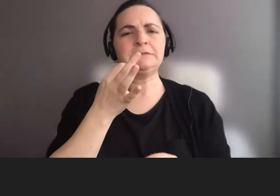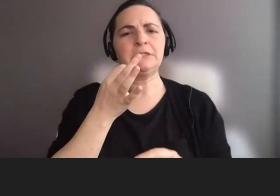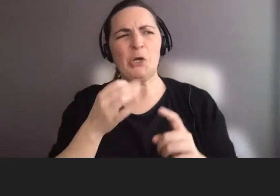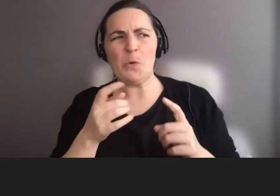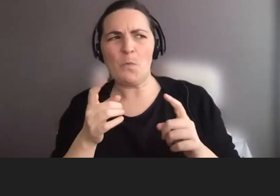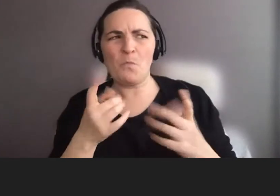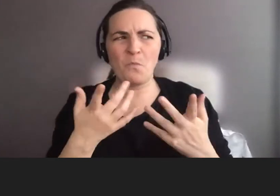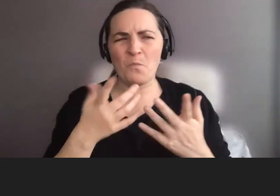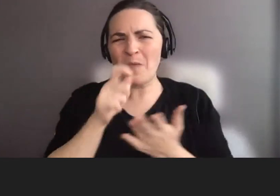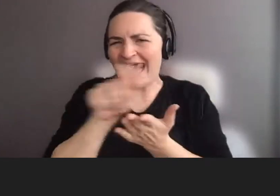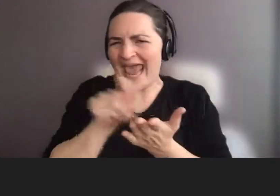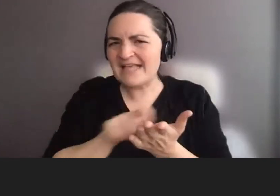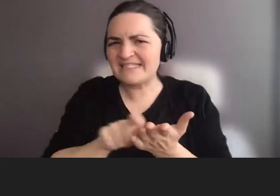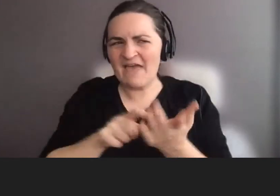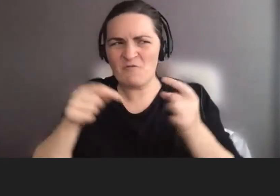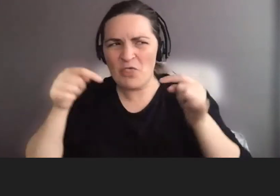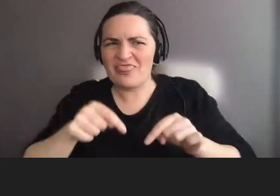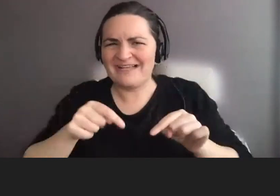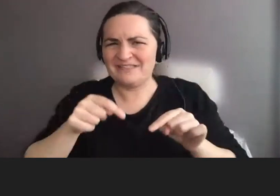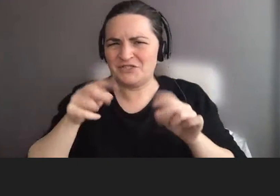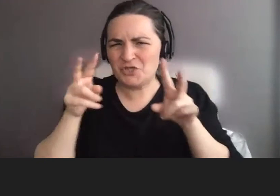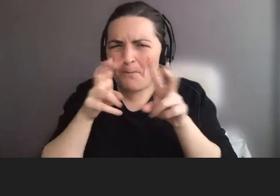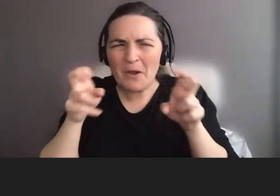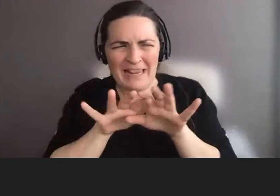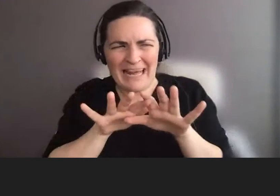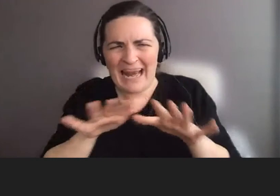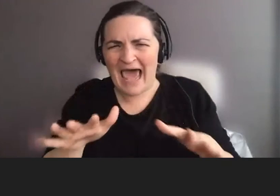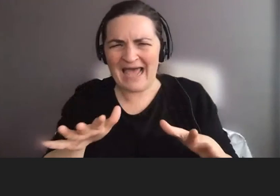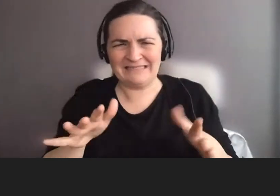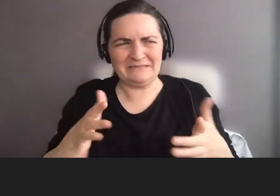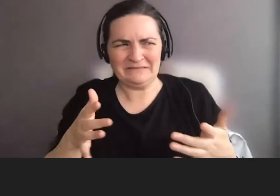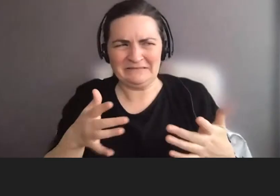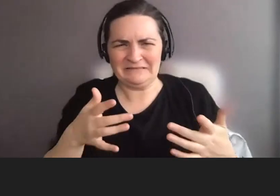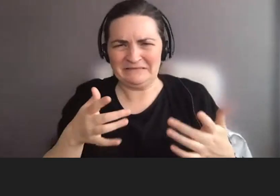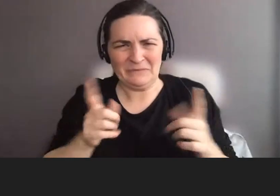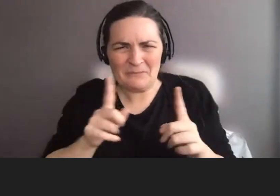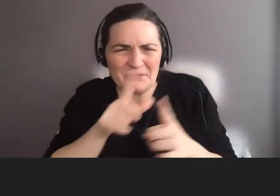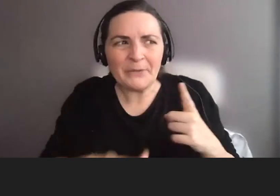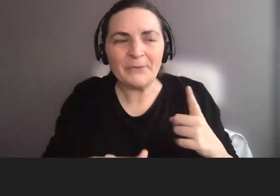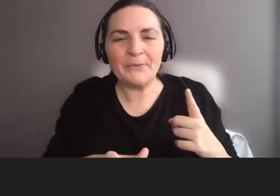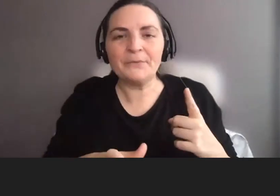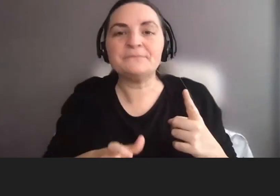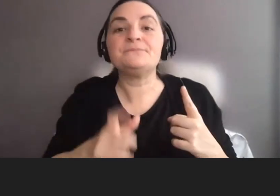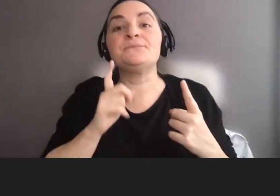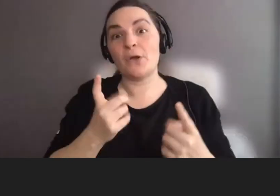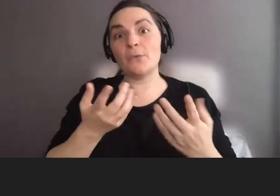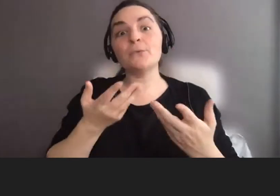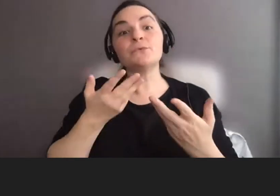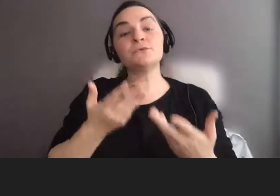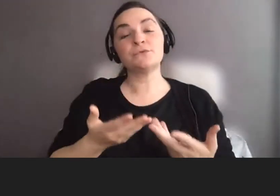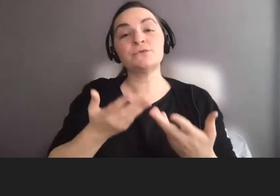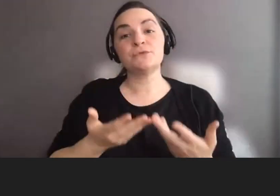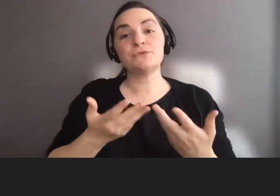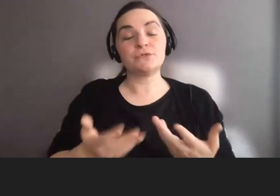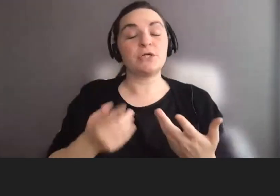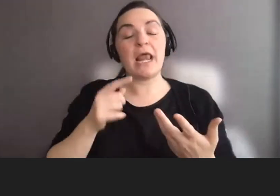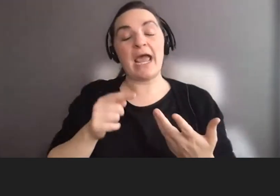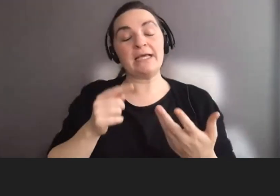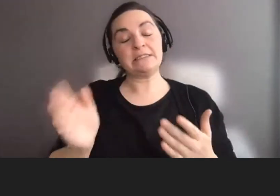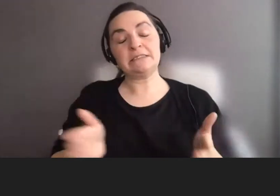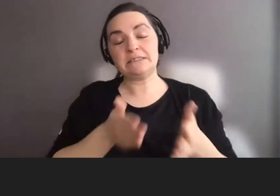doing here? So what I've done is in today's session,